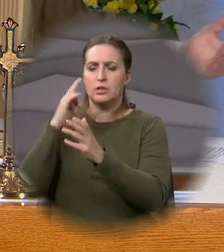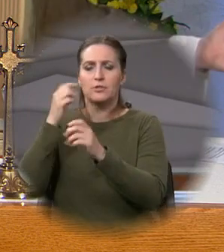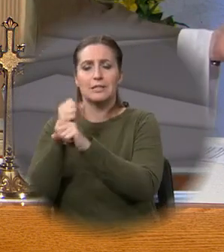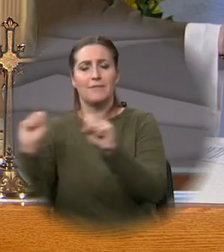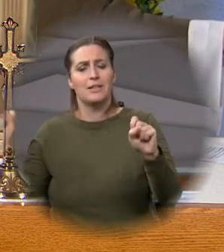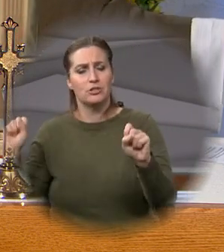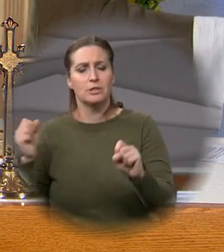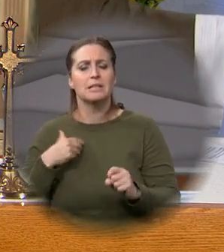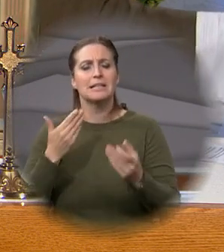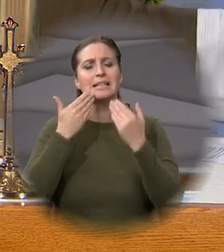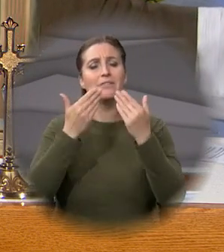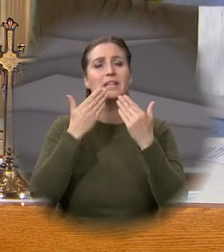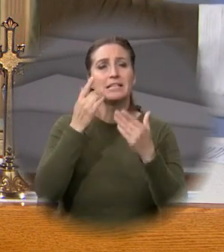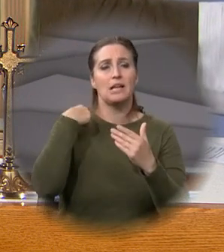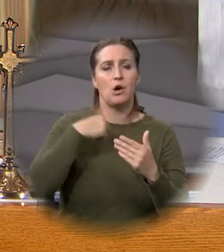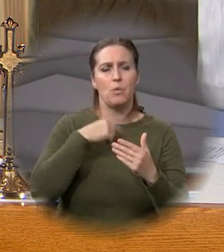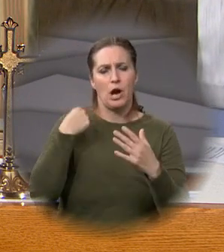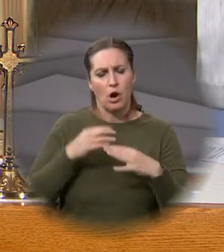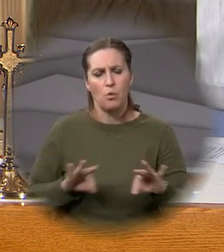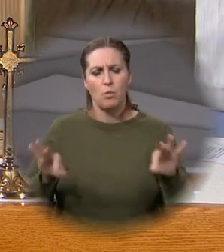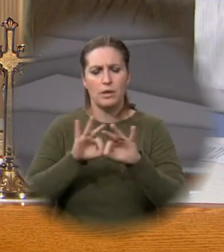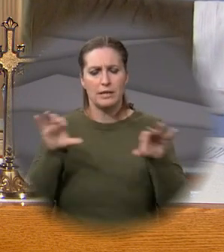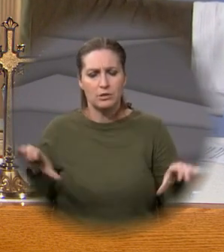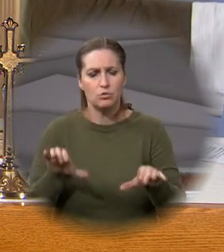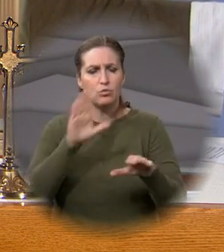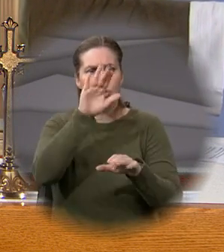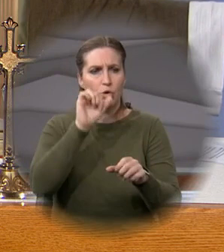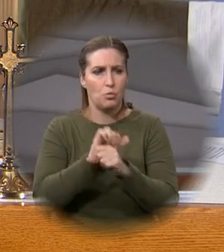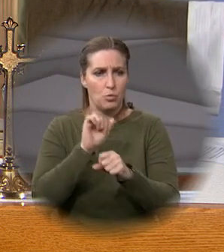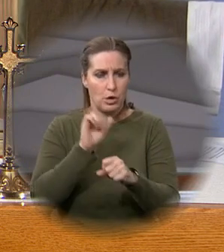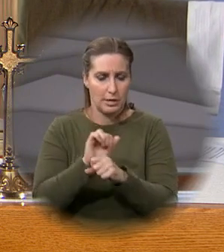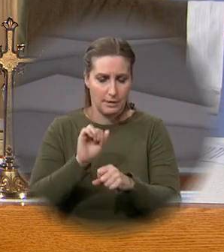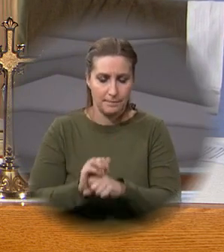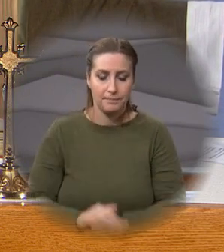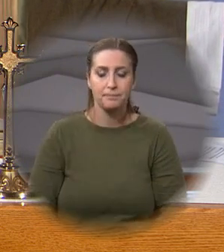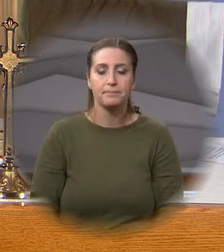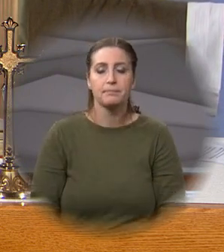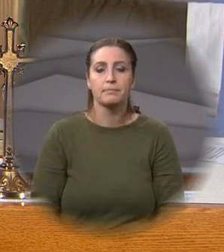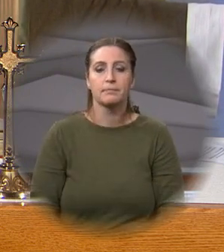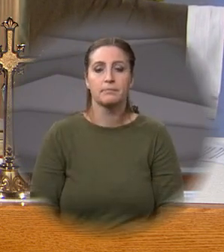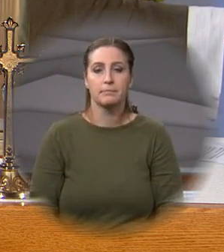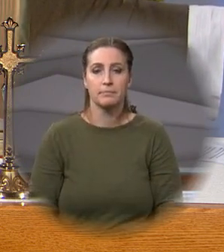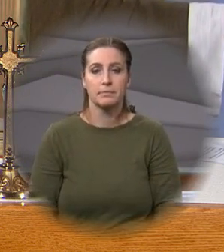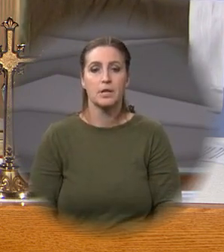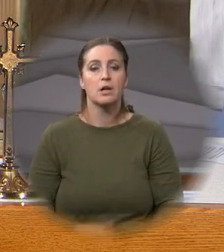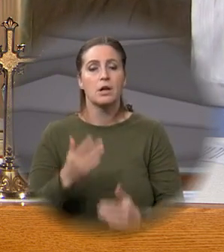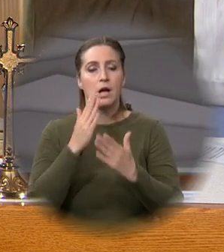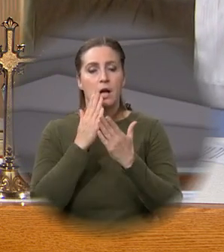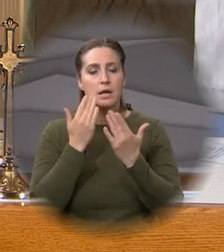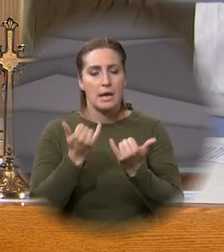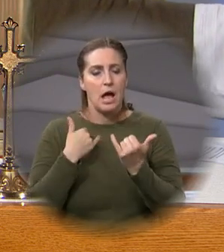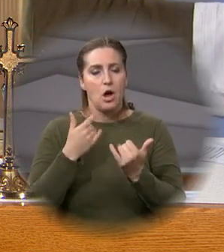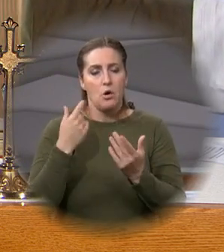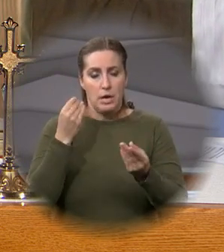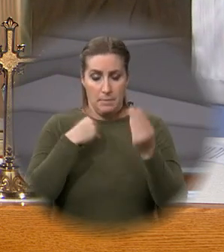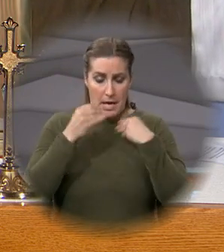salvation, giving thanks that you have held us worthy to be in your presence and minister to you. Humbly we pray that,